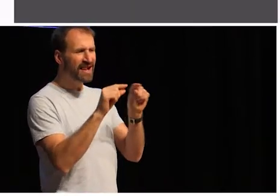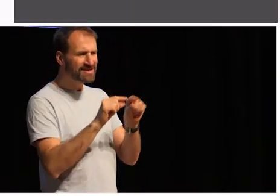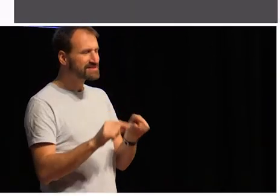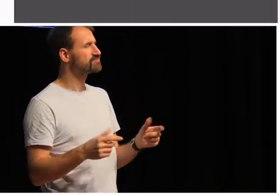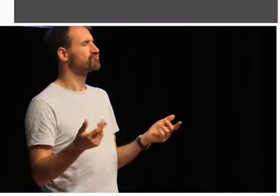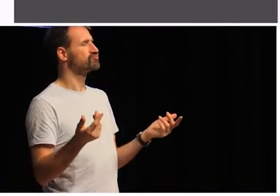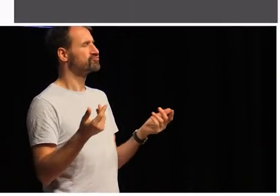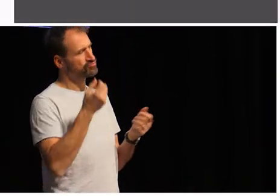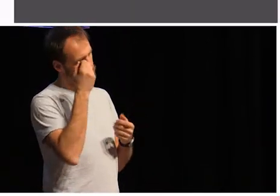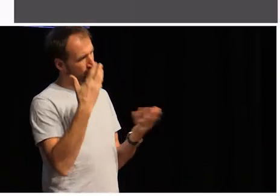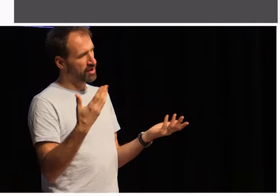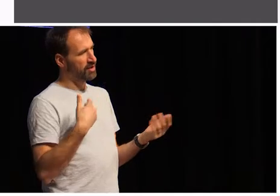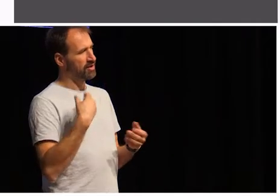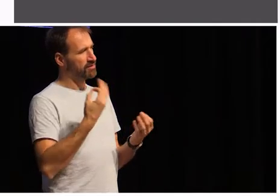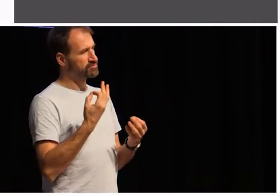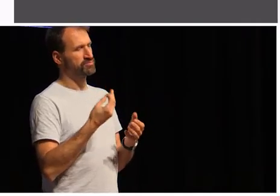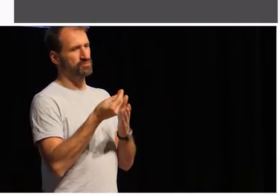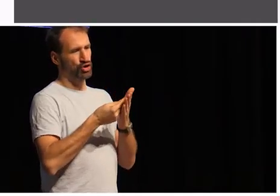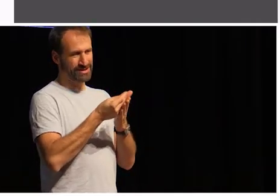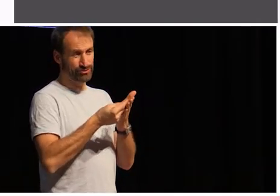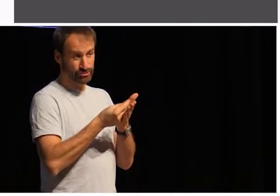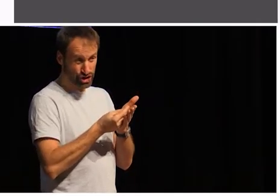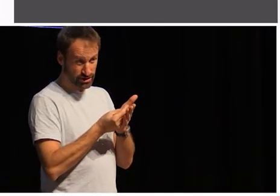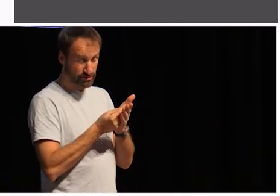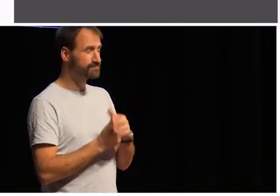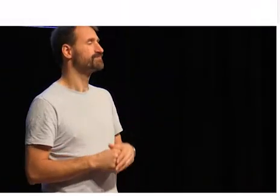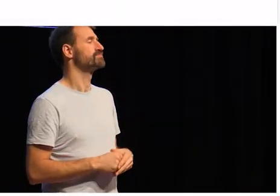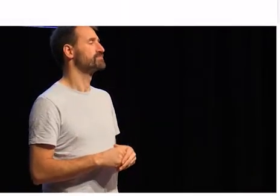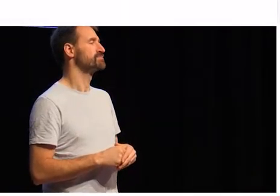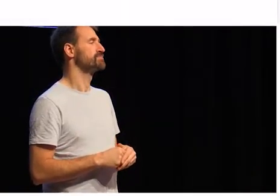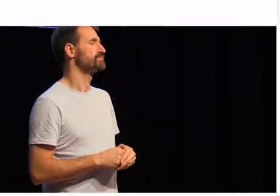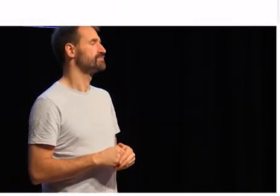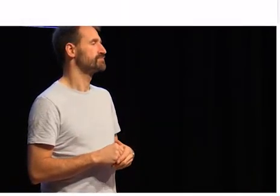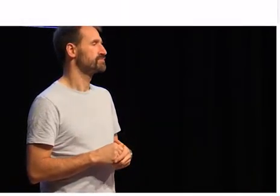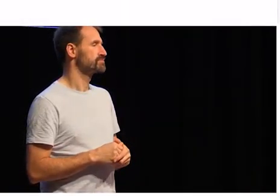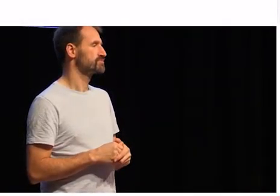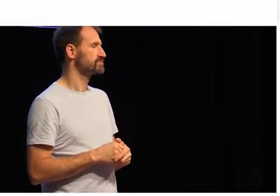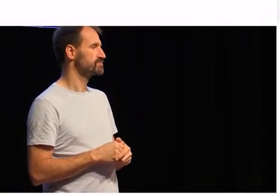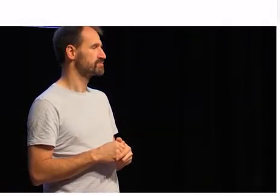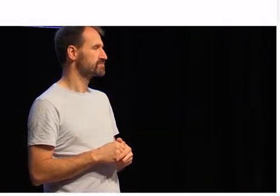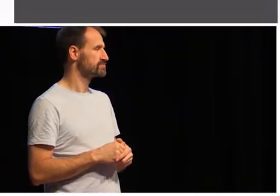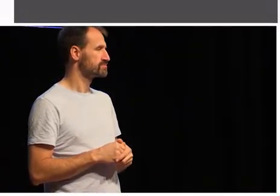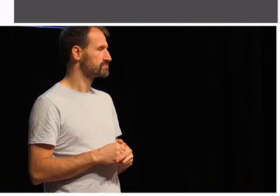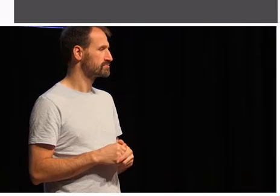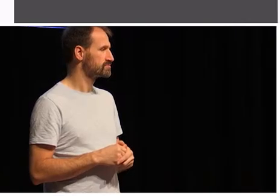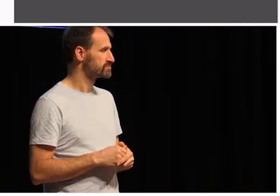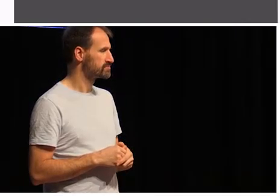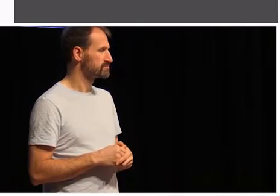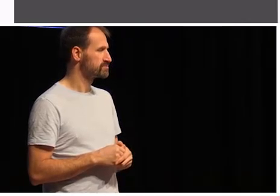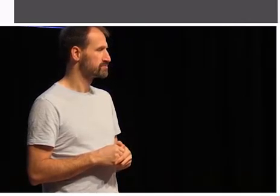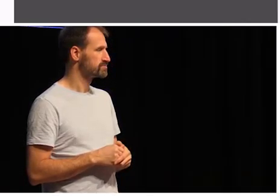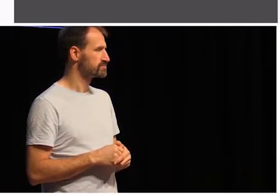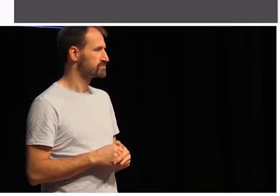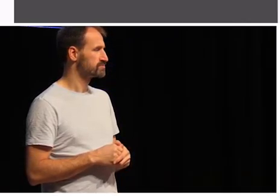of course we need some description I told so I had a